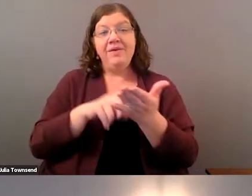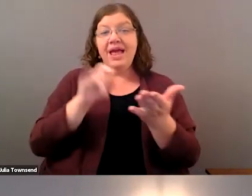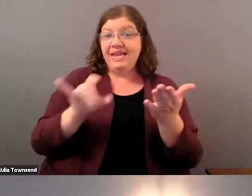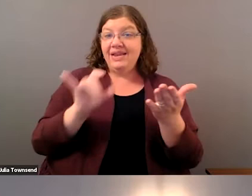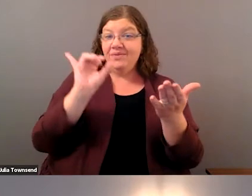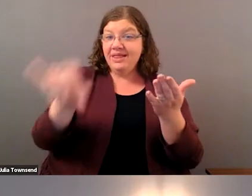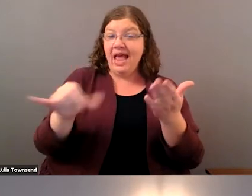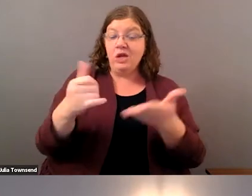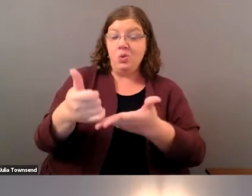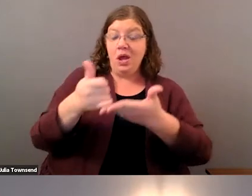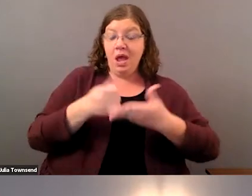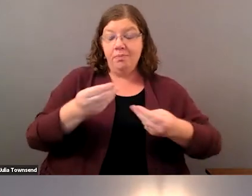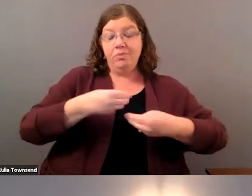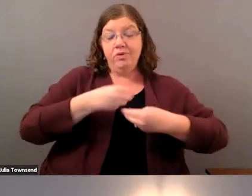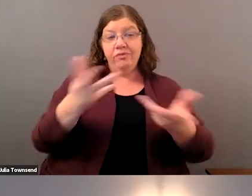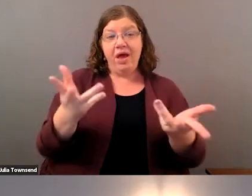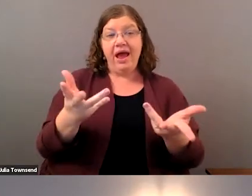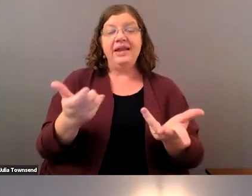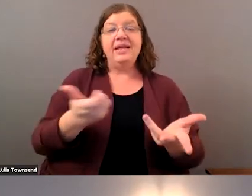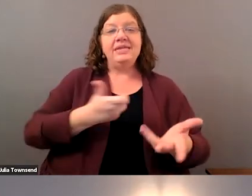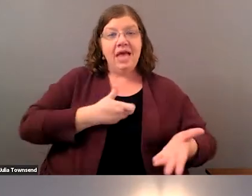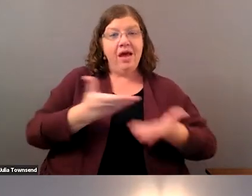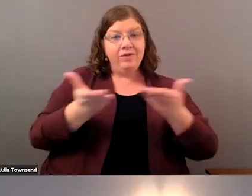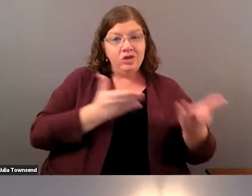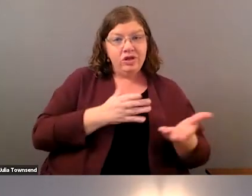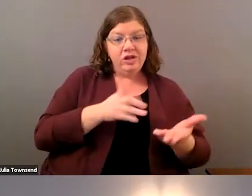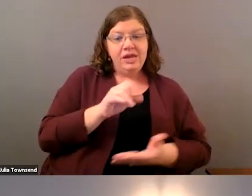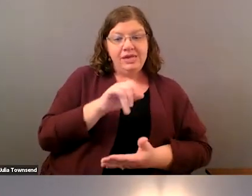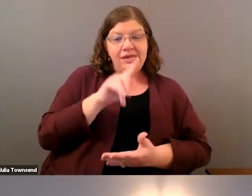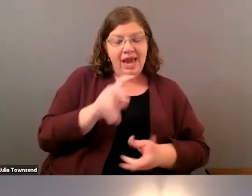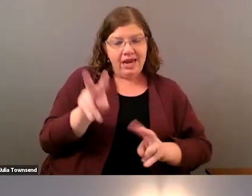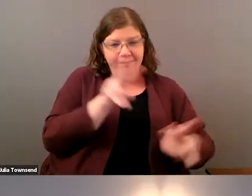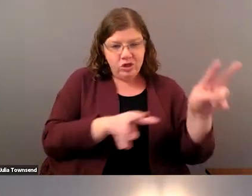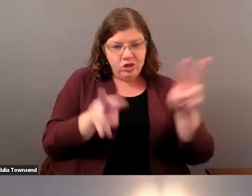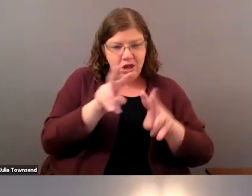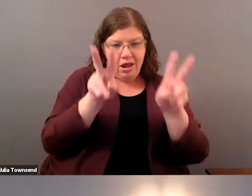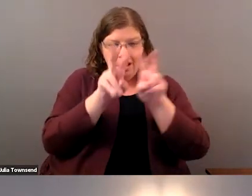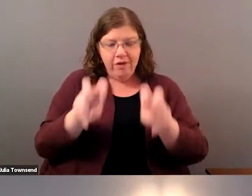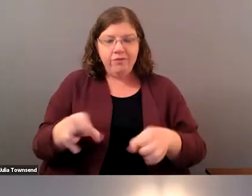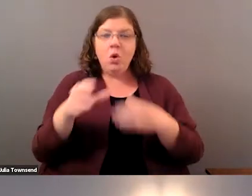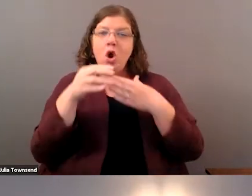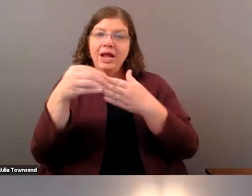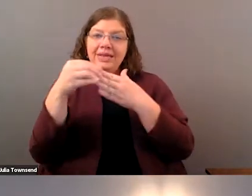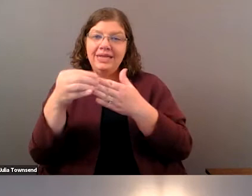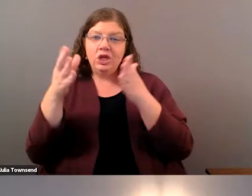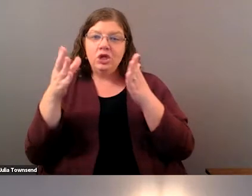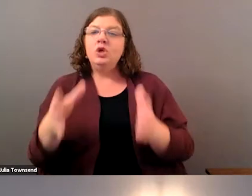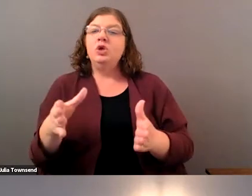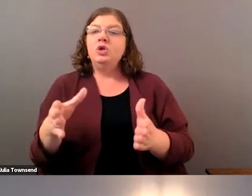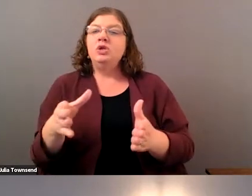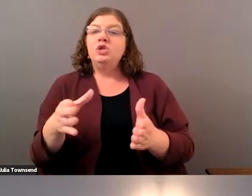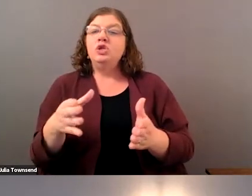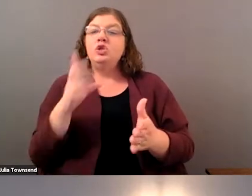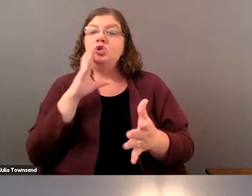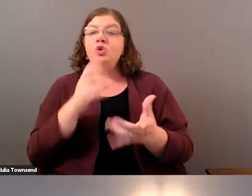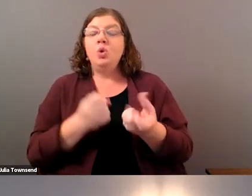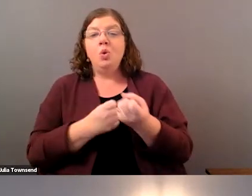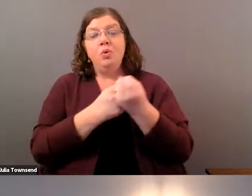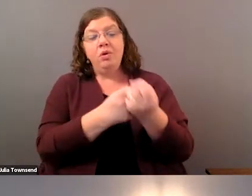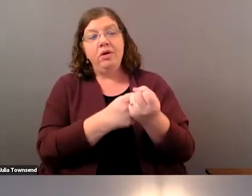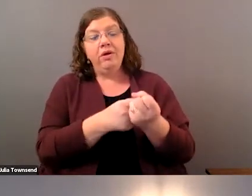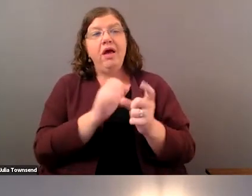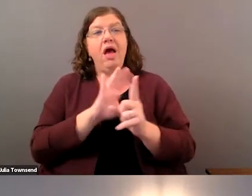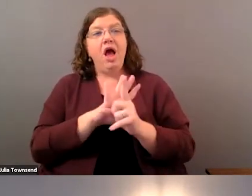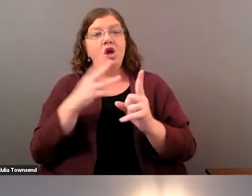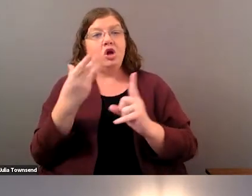to help provide some self-service data visualization and analysis tools for our leaders, to reinforce a culture of